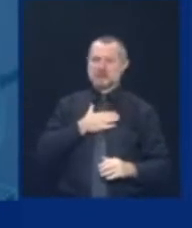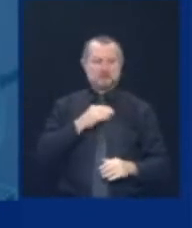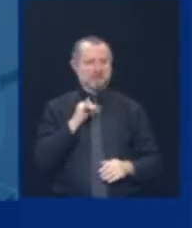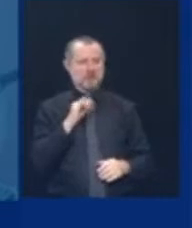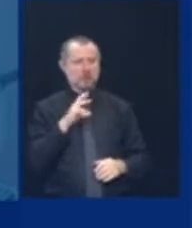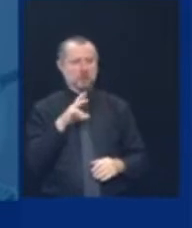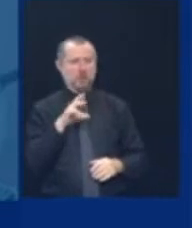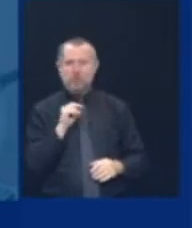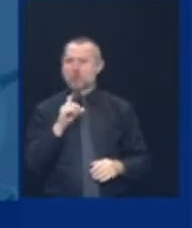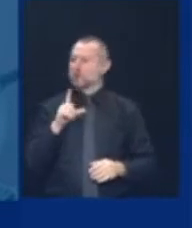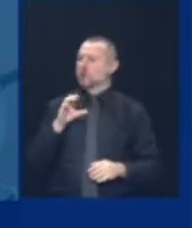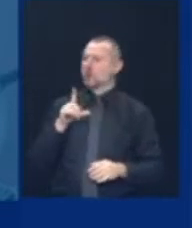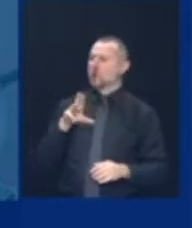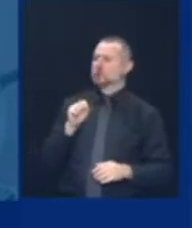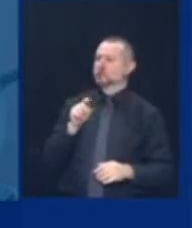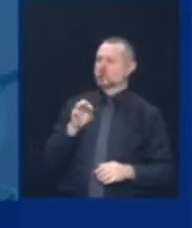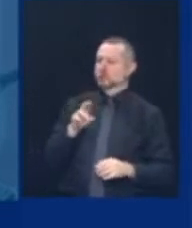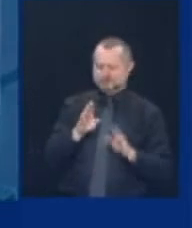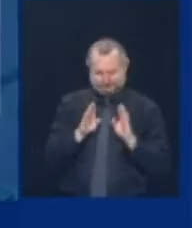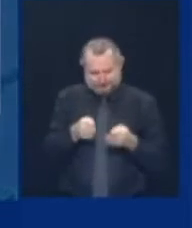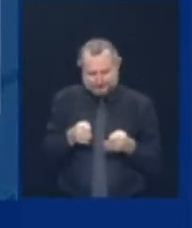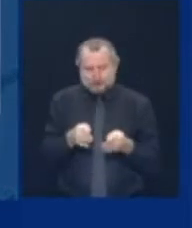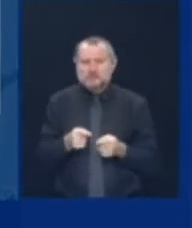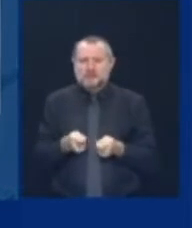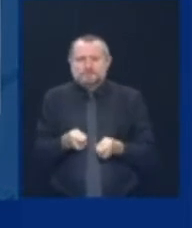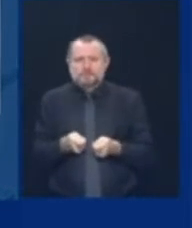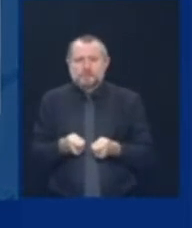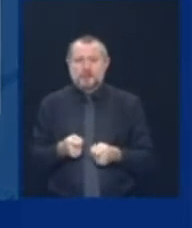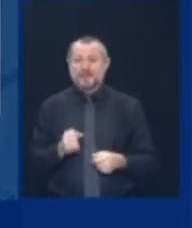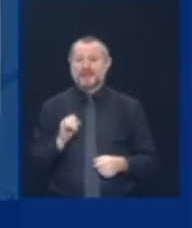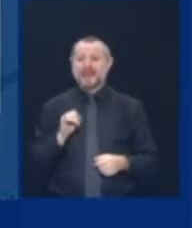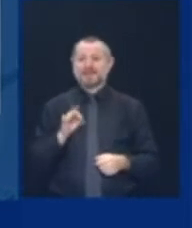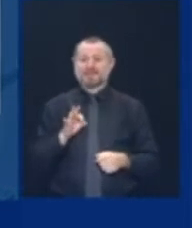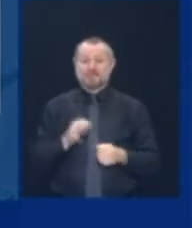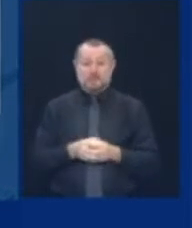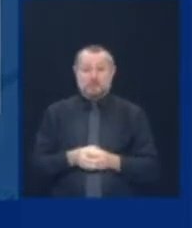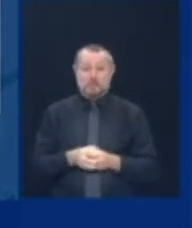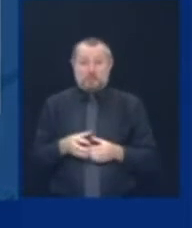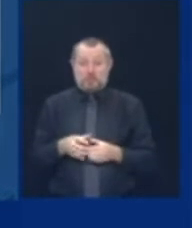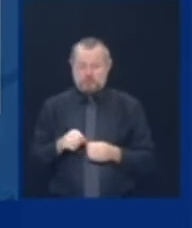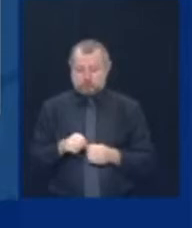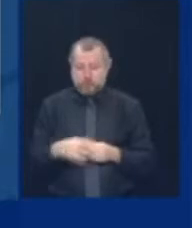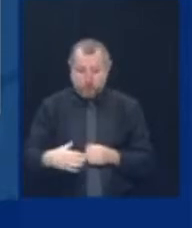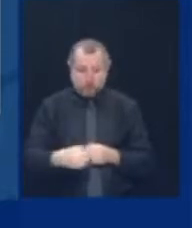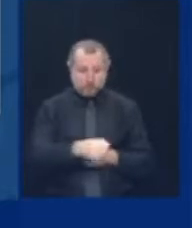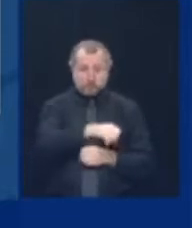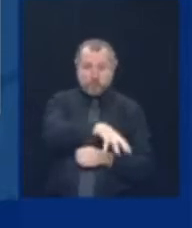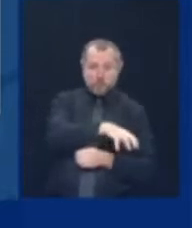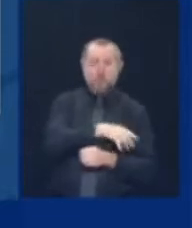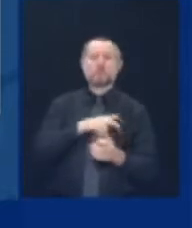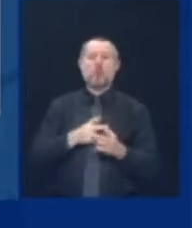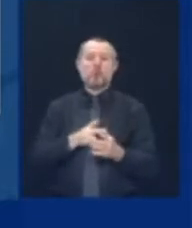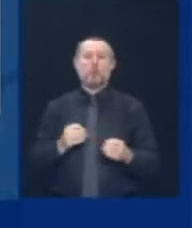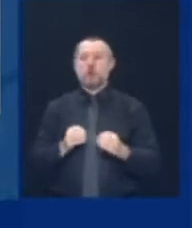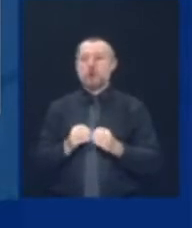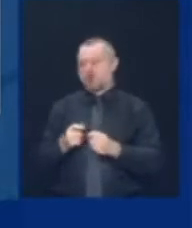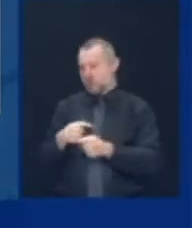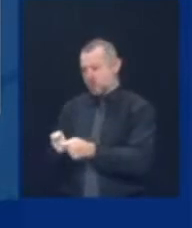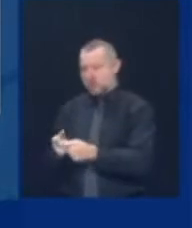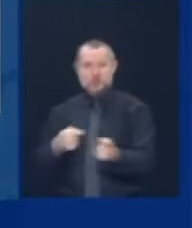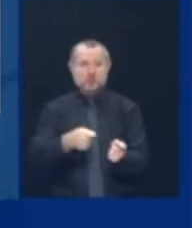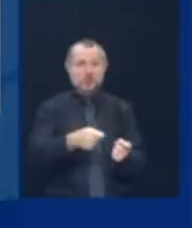increases a if the Zone increases right three levels of